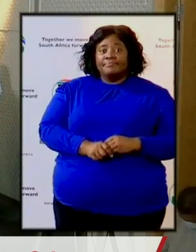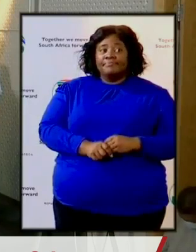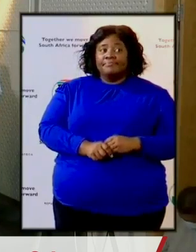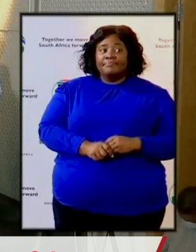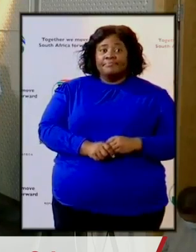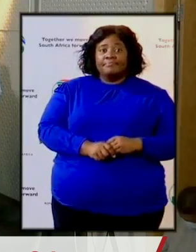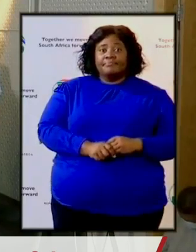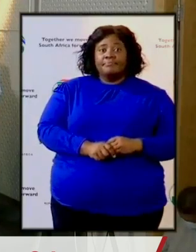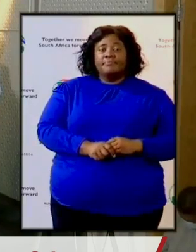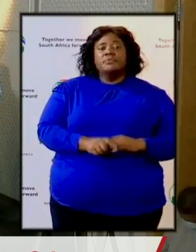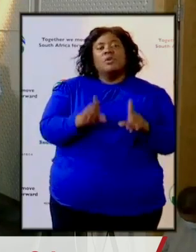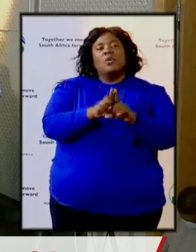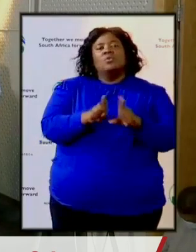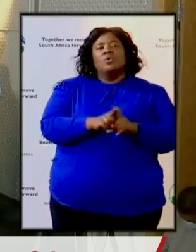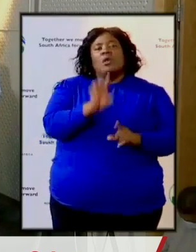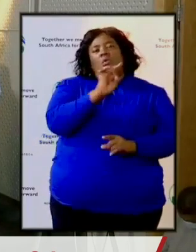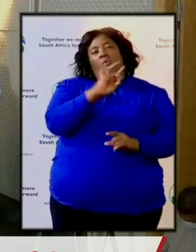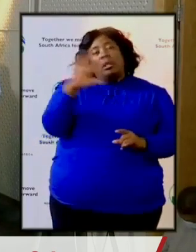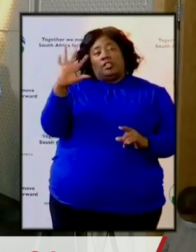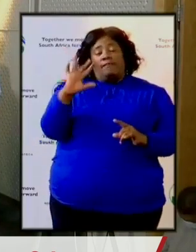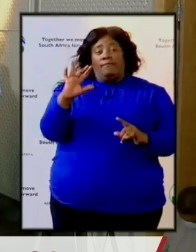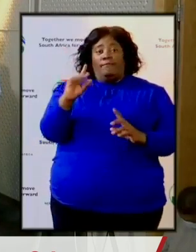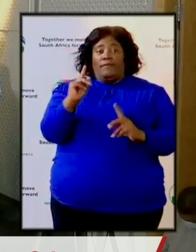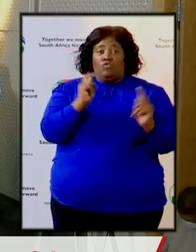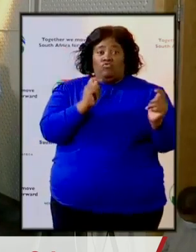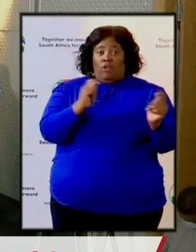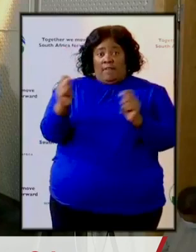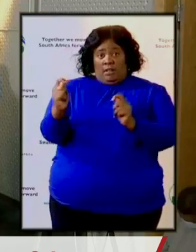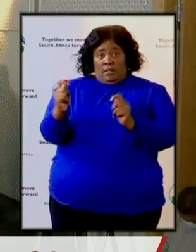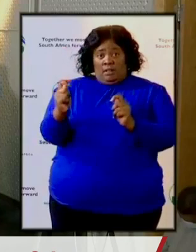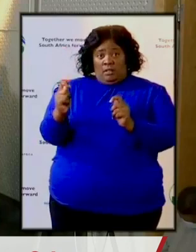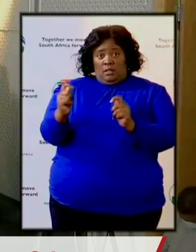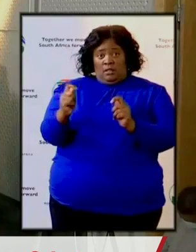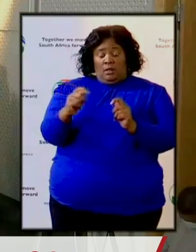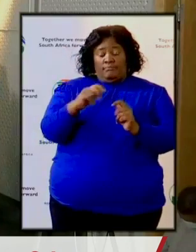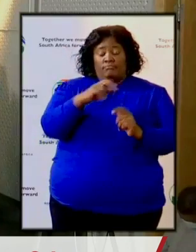And the ones of travel, again,